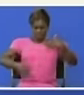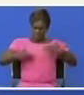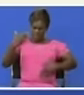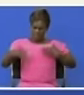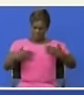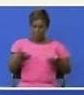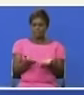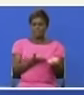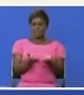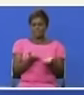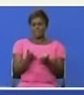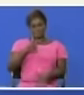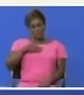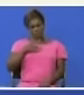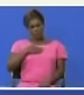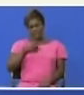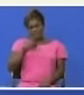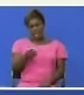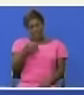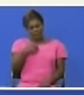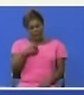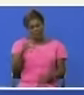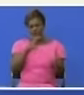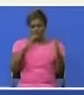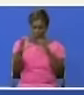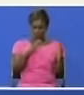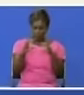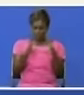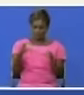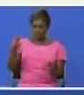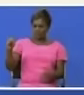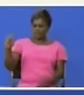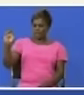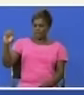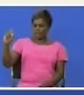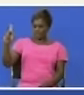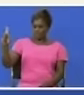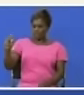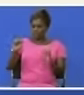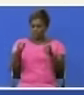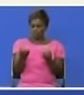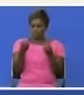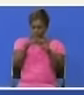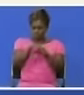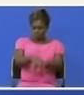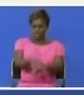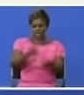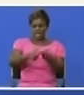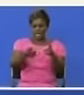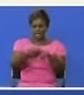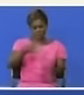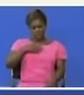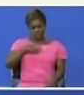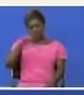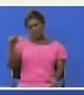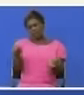it's our business. And we are saying, let us have a conversation where Netflix ratings can conform to our ratings here in Kenya. And I think there's